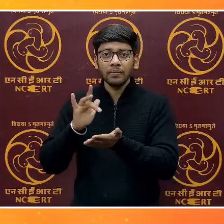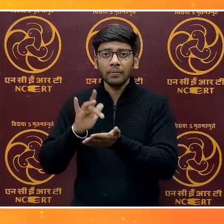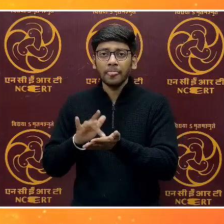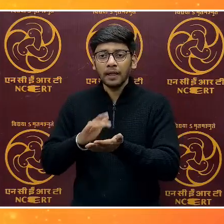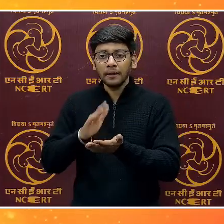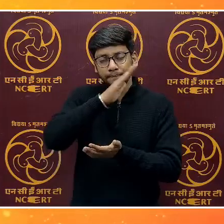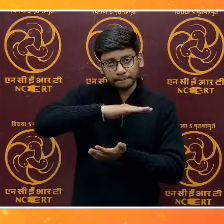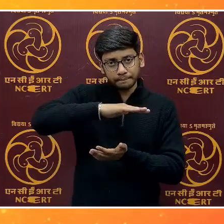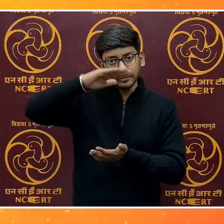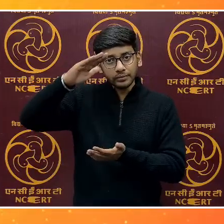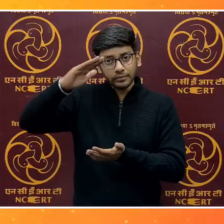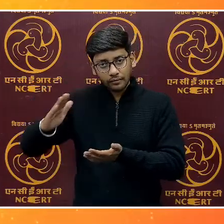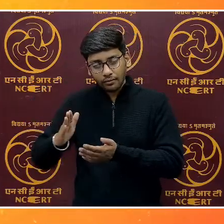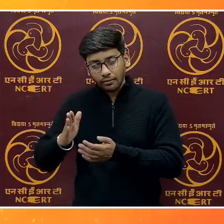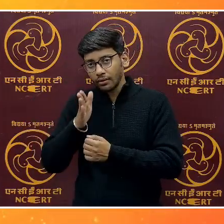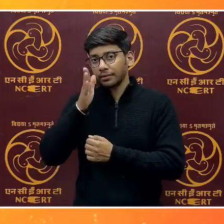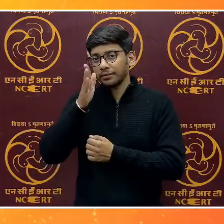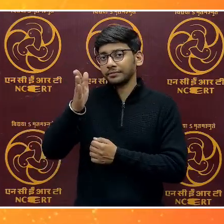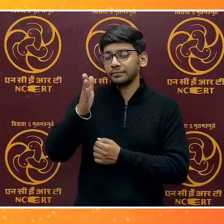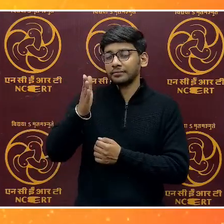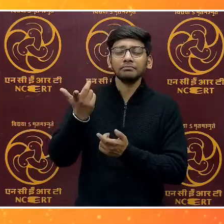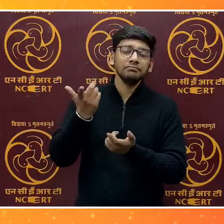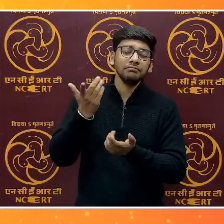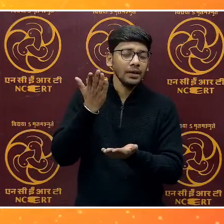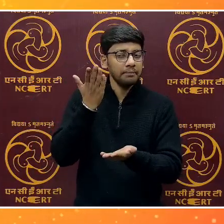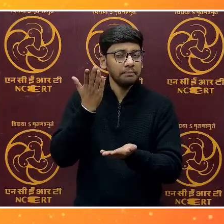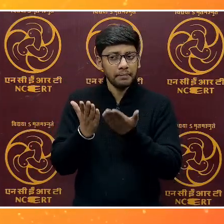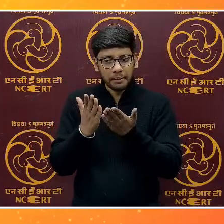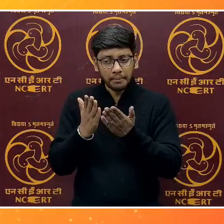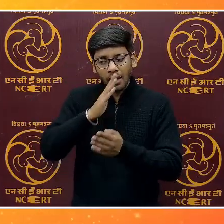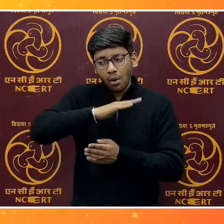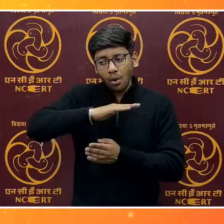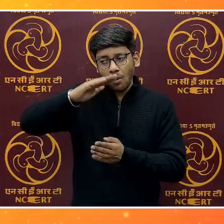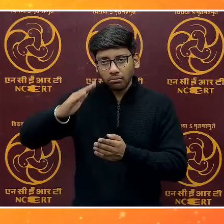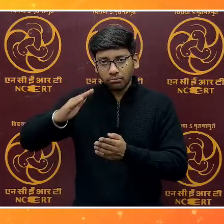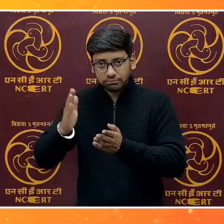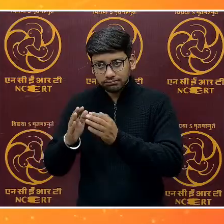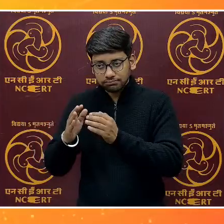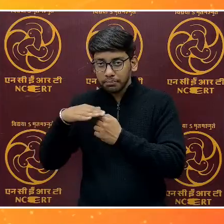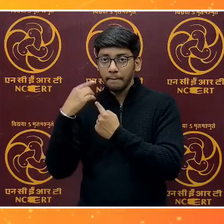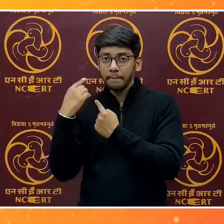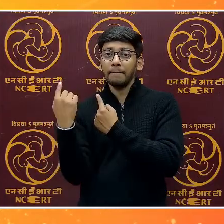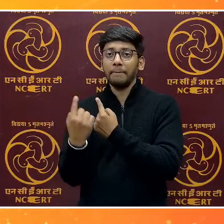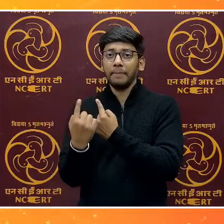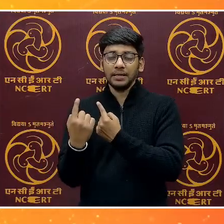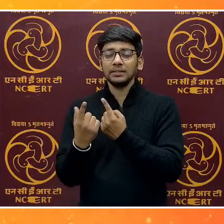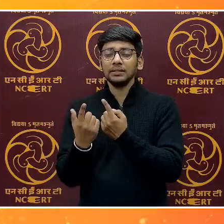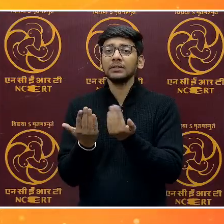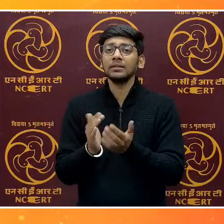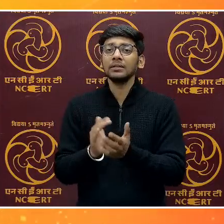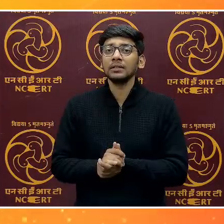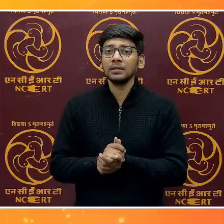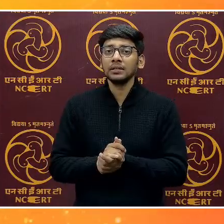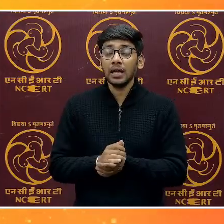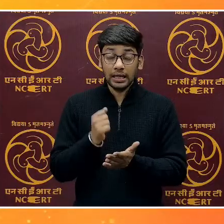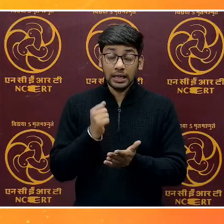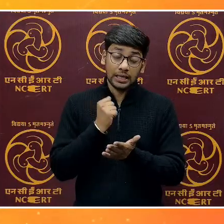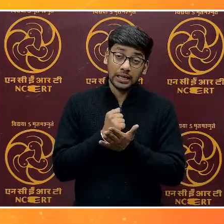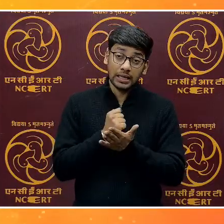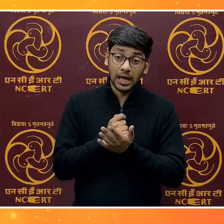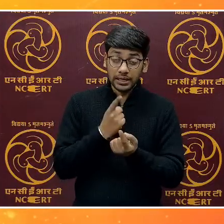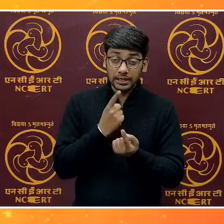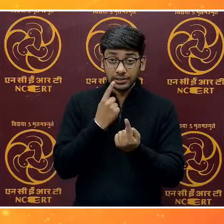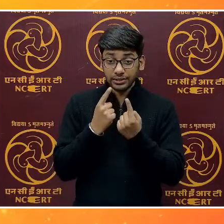hill. Yes, as I showed you, children, the sun disappears behind the hill. Right. Absolutely. And let us check the